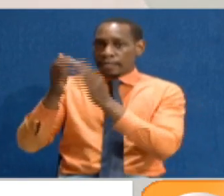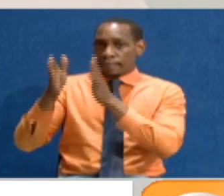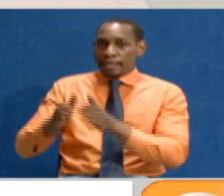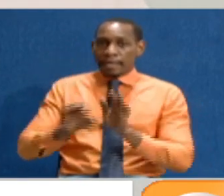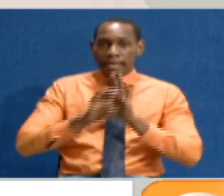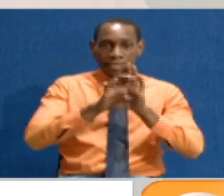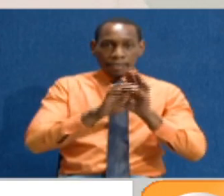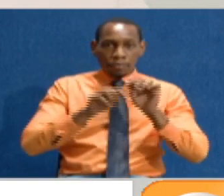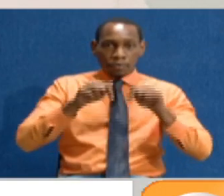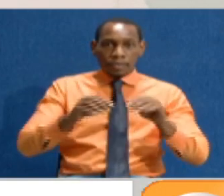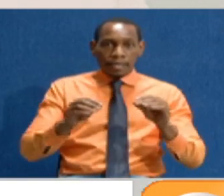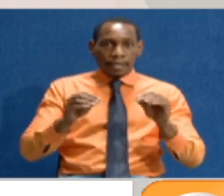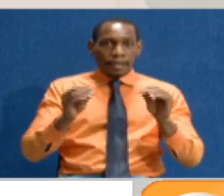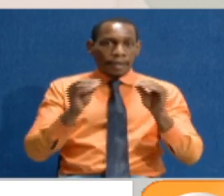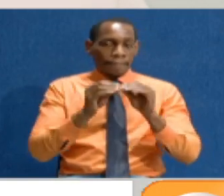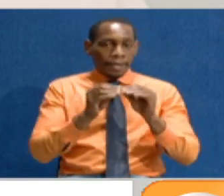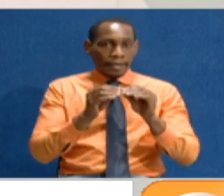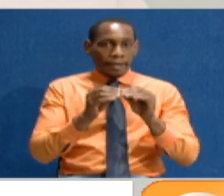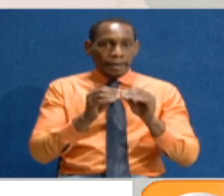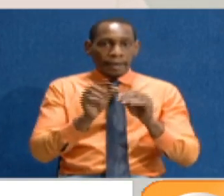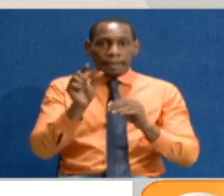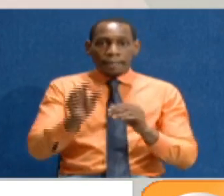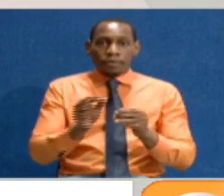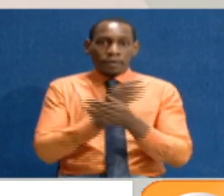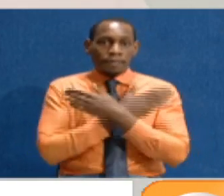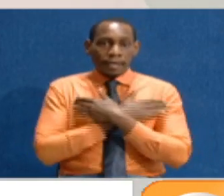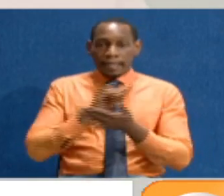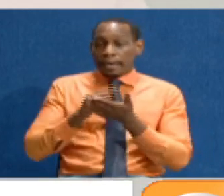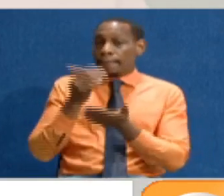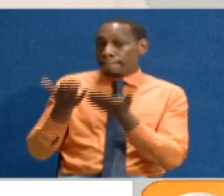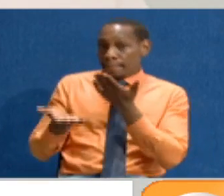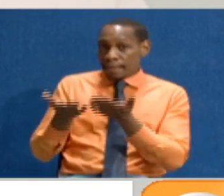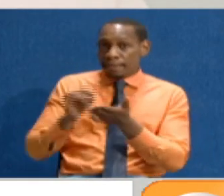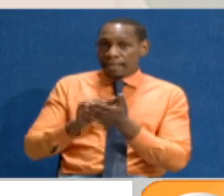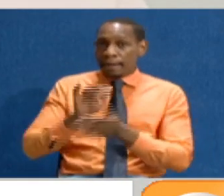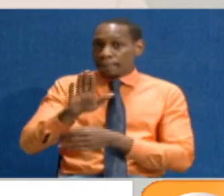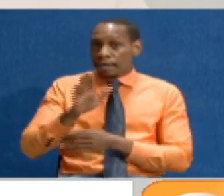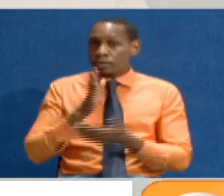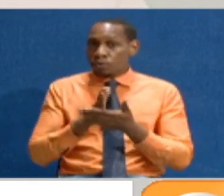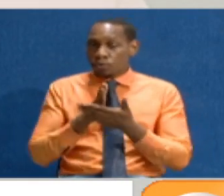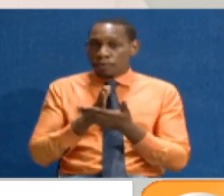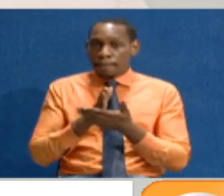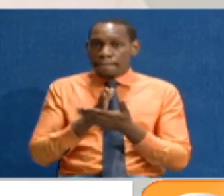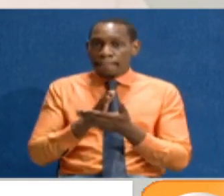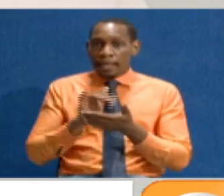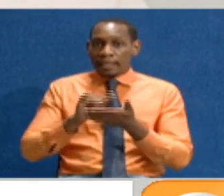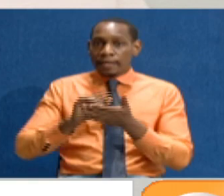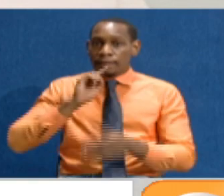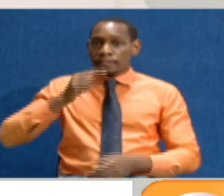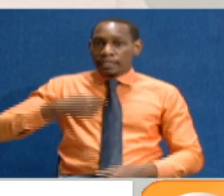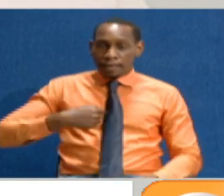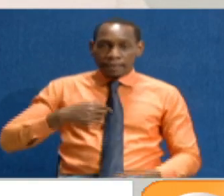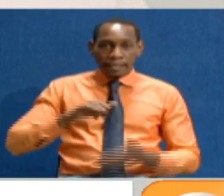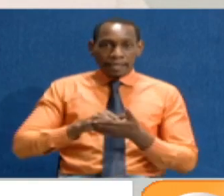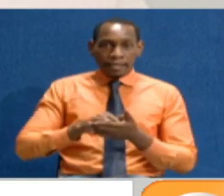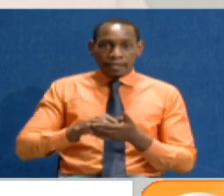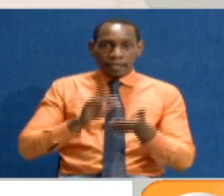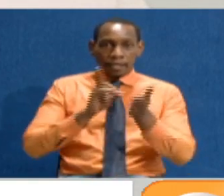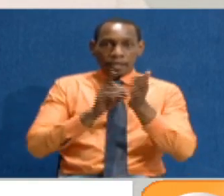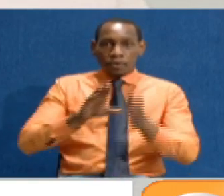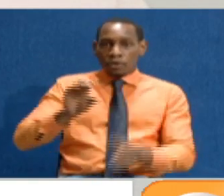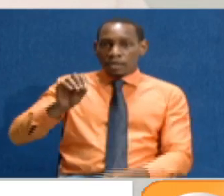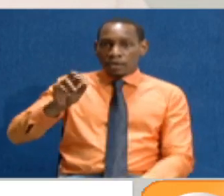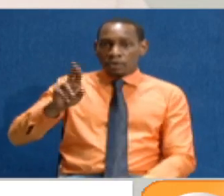today I've met Pete and we've become friends. So I say that maybe he can actually be the one who tells me if I'm going off. He'll be like, hey, Dr.